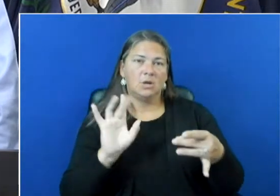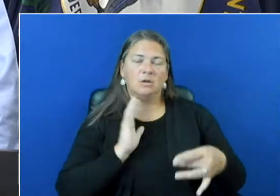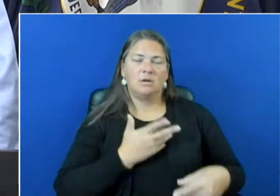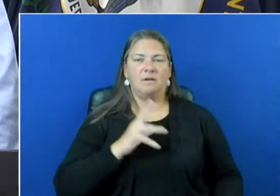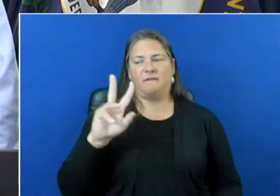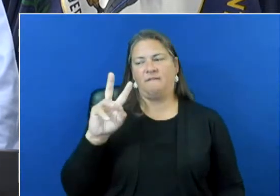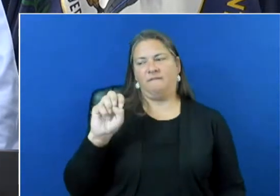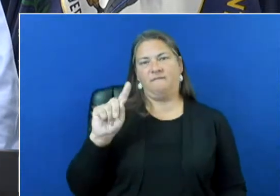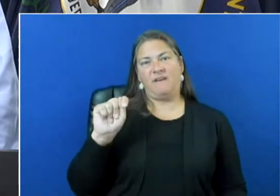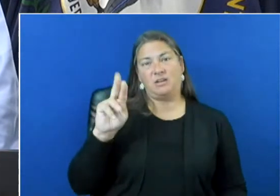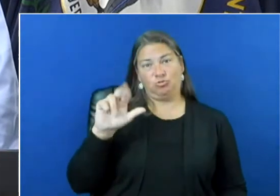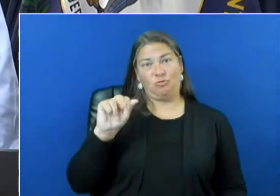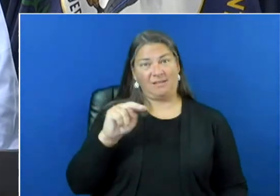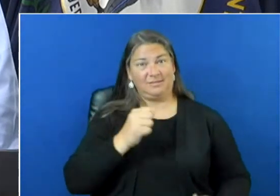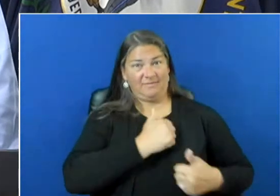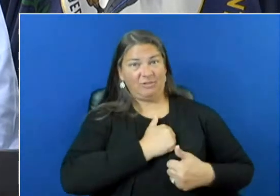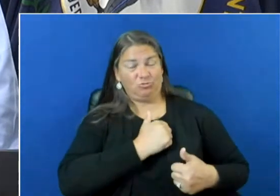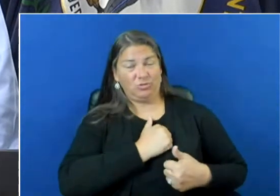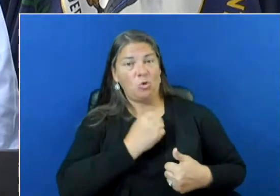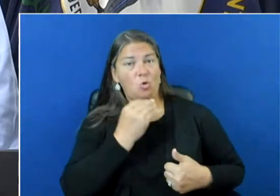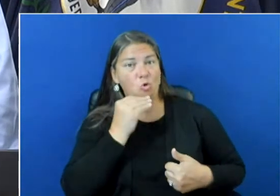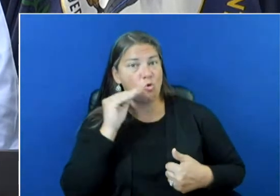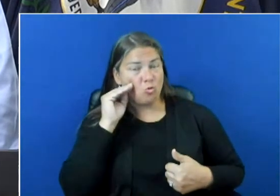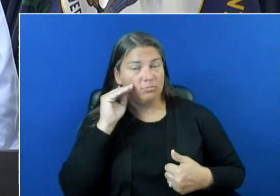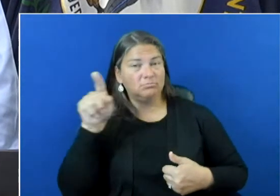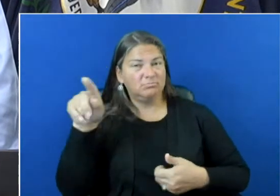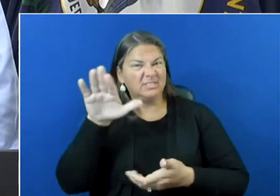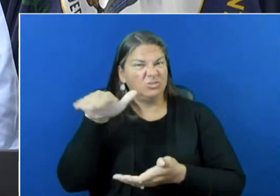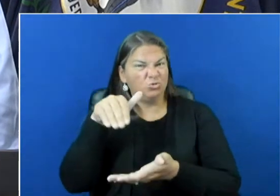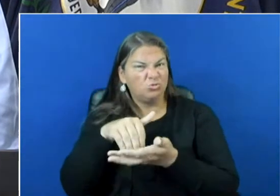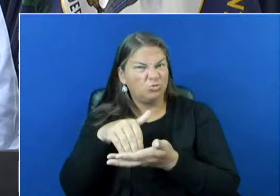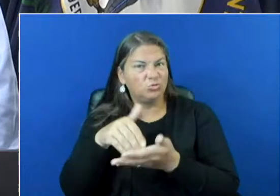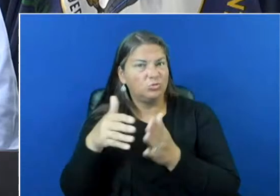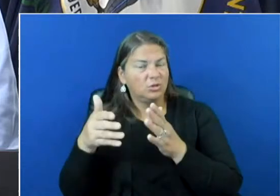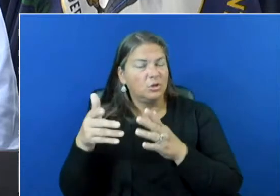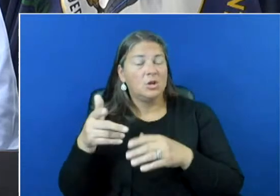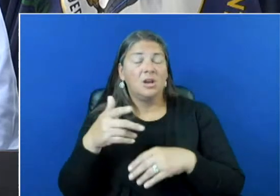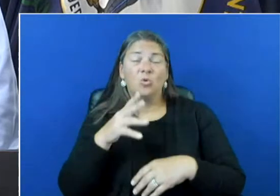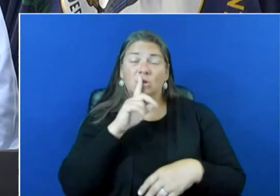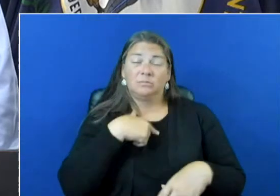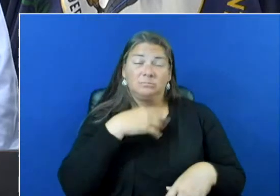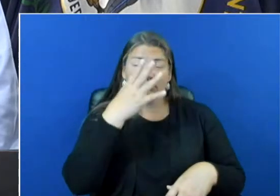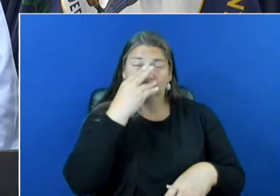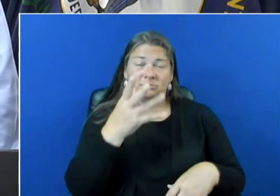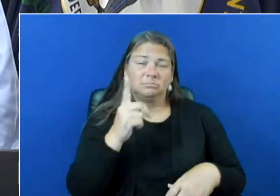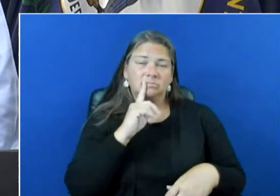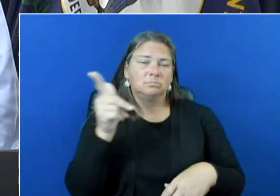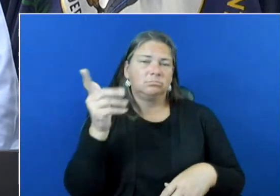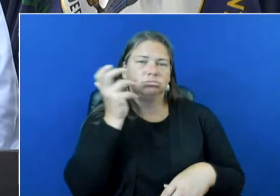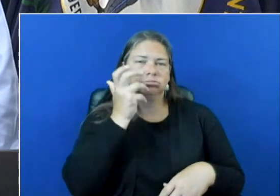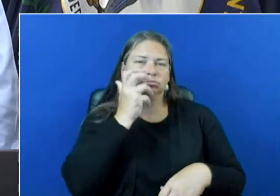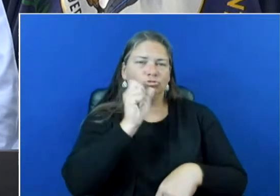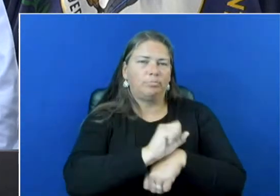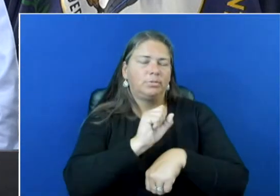and centers that we run. I just want to point out what a good job that group has